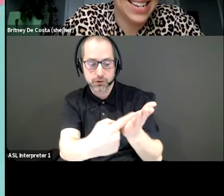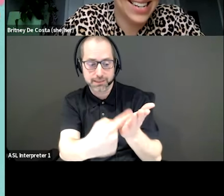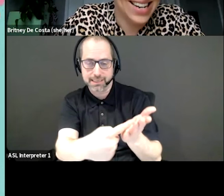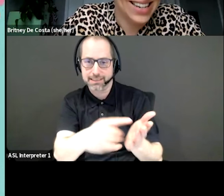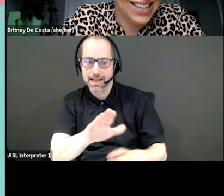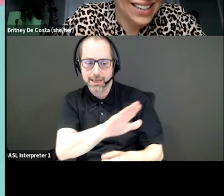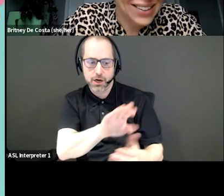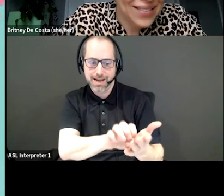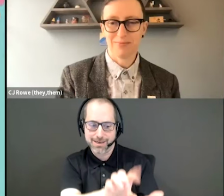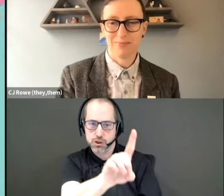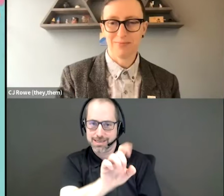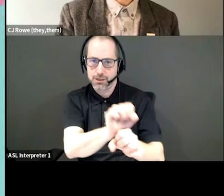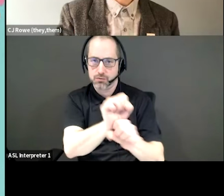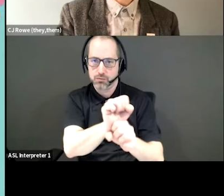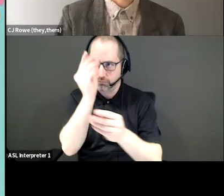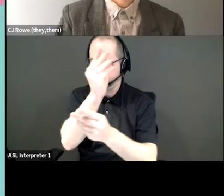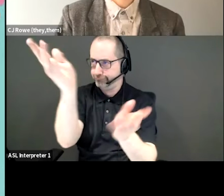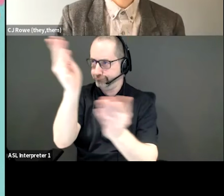they did.